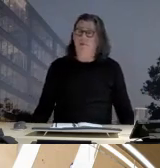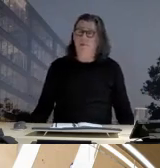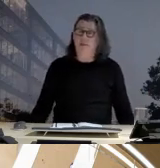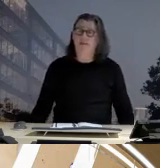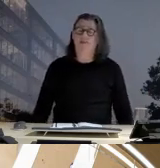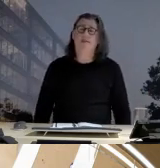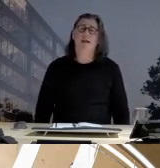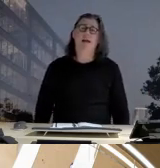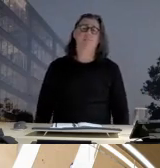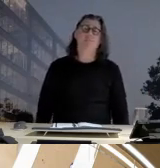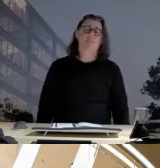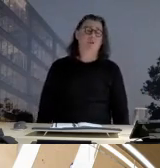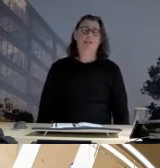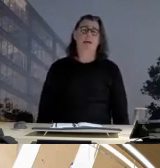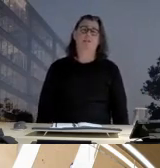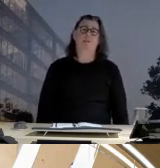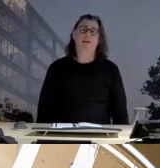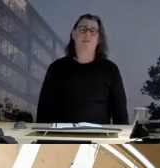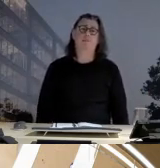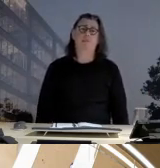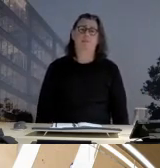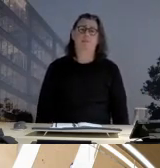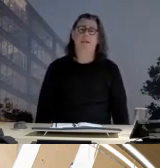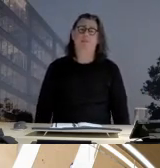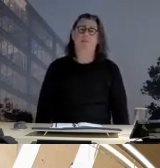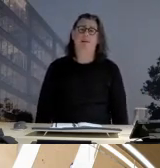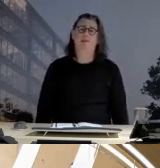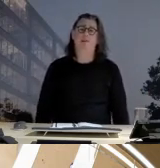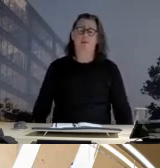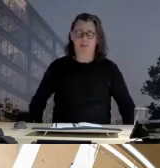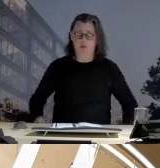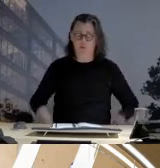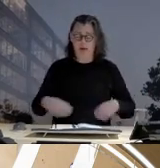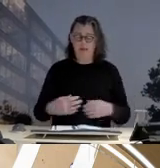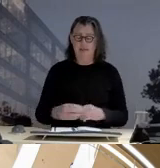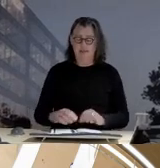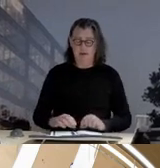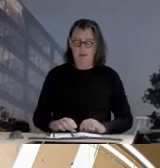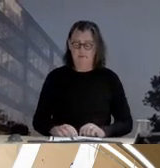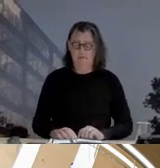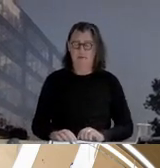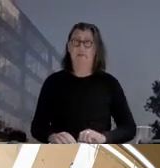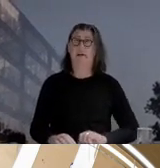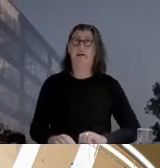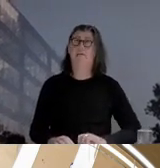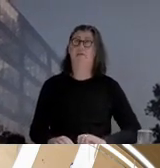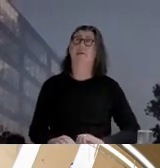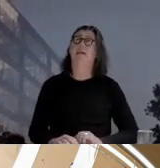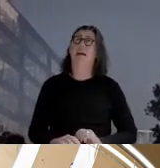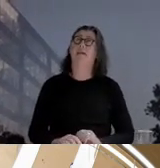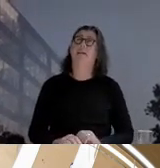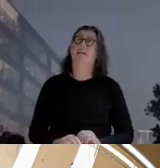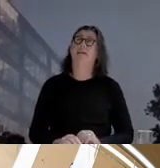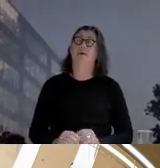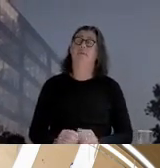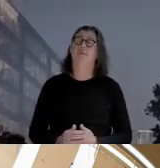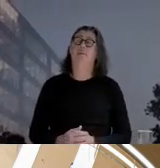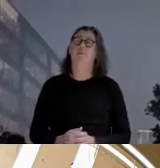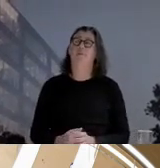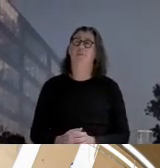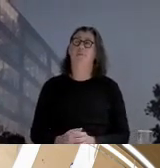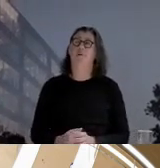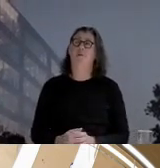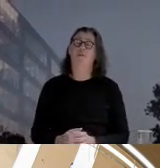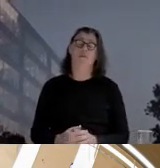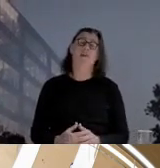Nothing wrong with the buildings. The buildings haven't failed, the materials haven't failed. So in a way, design for circularity is